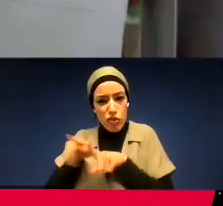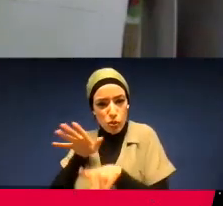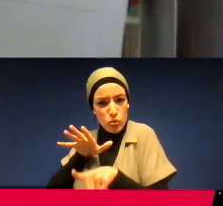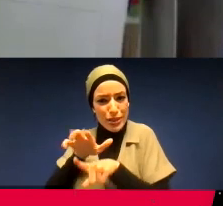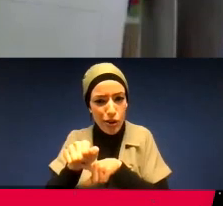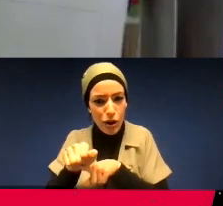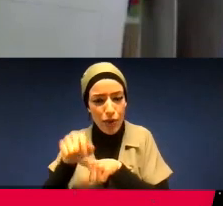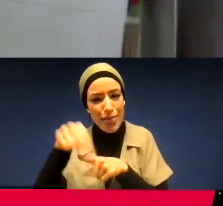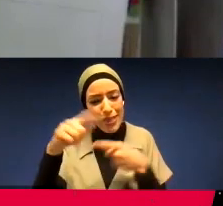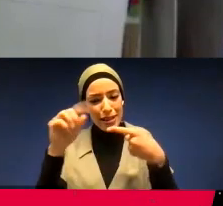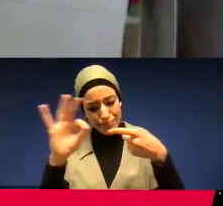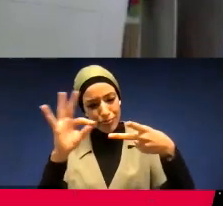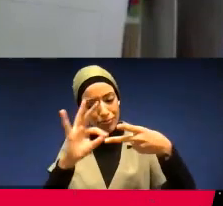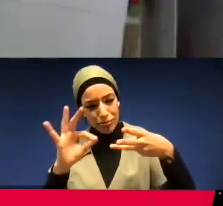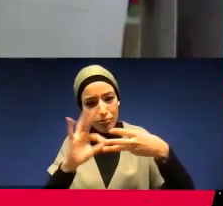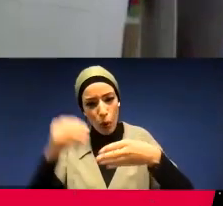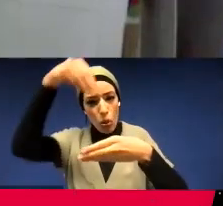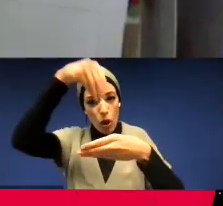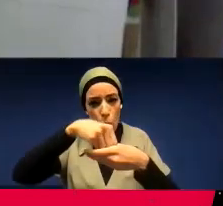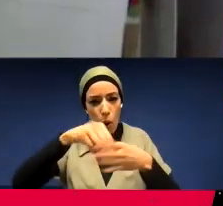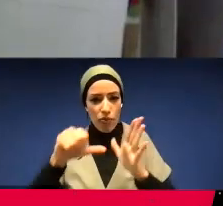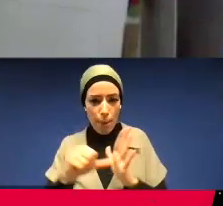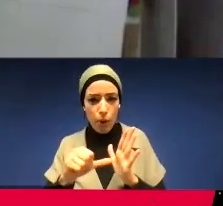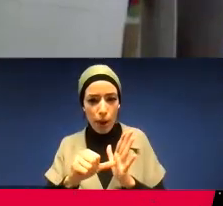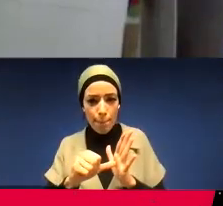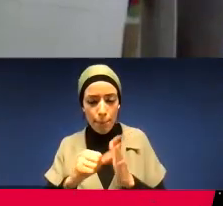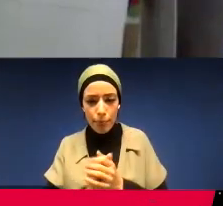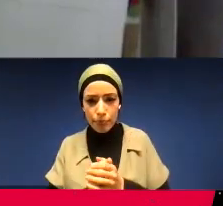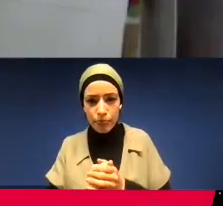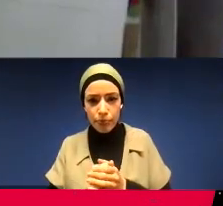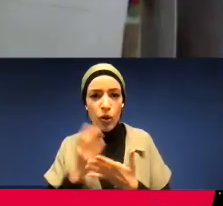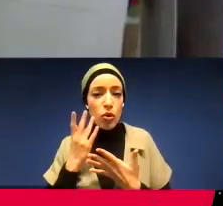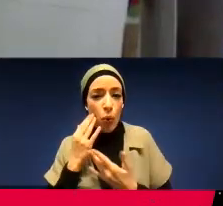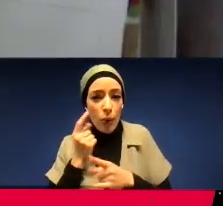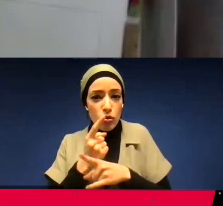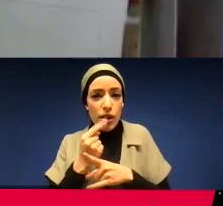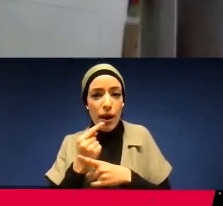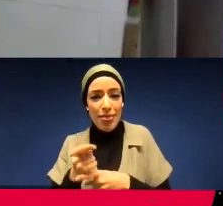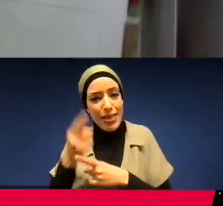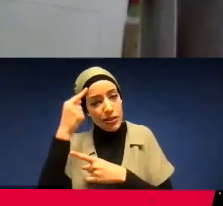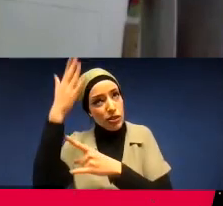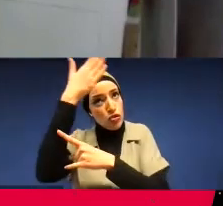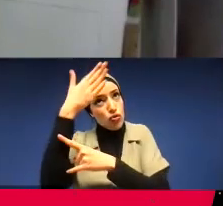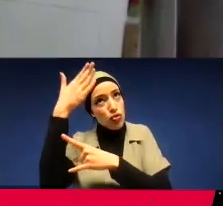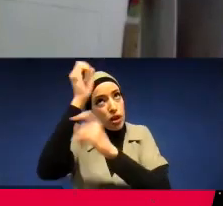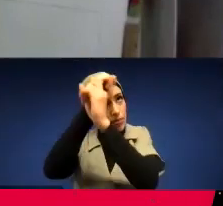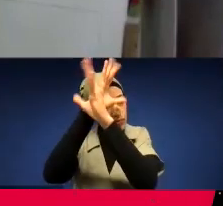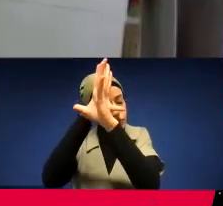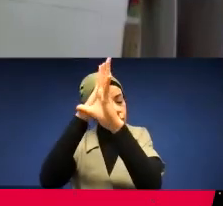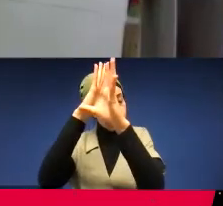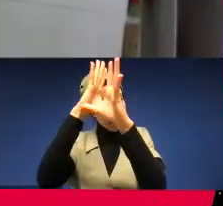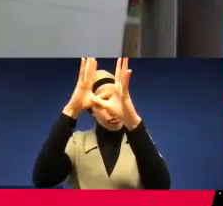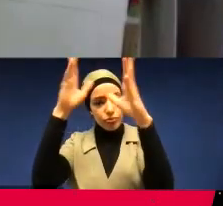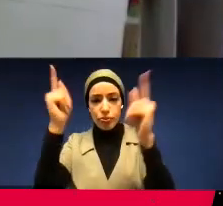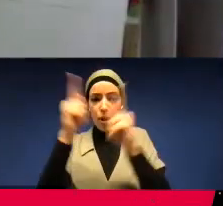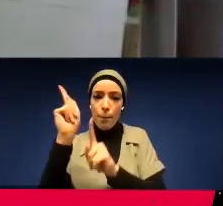the heart of the subject. So if you ask me about what was the march of a dream, it was this march of a dream was when people